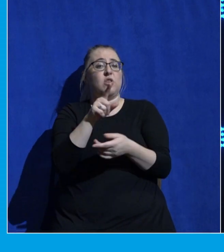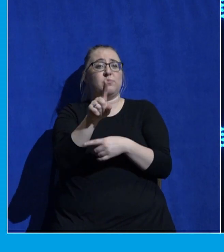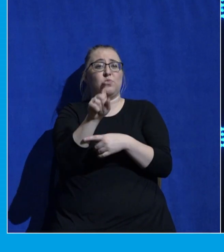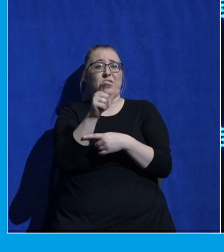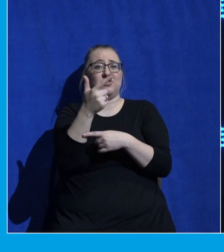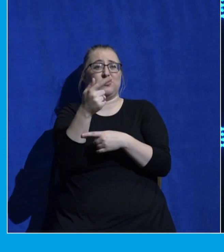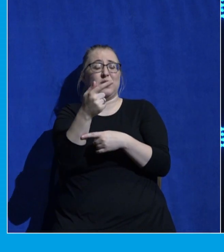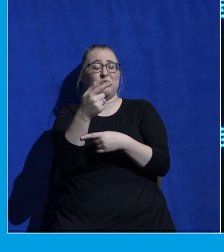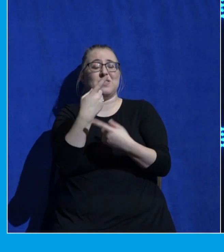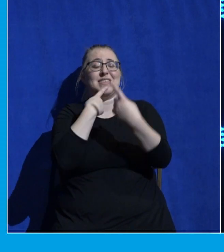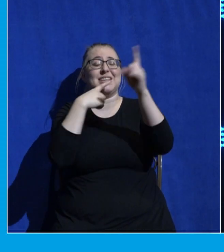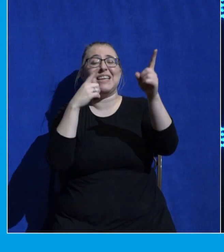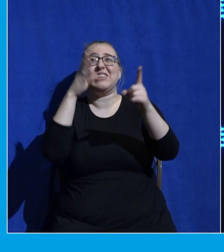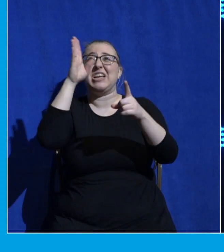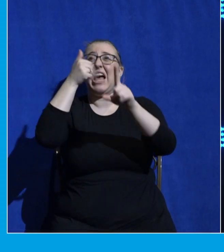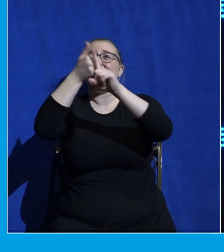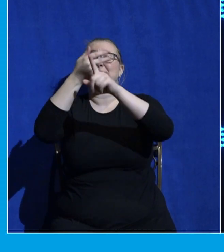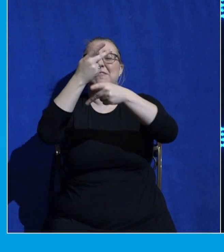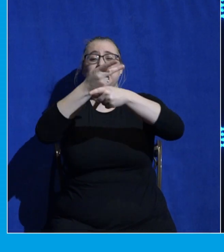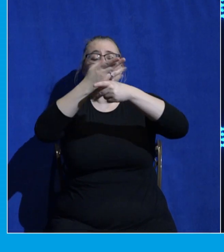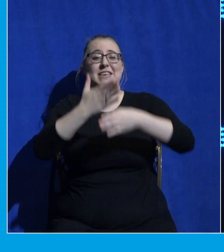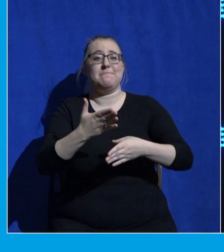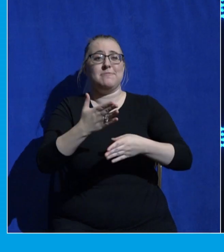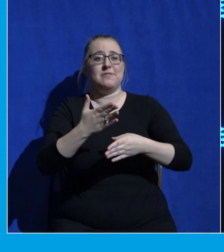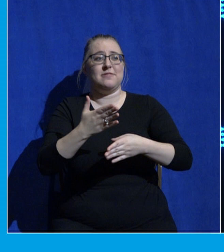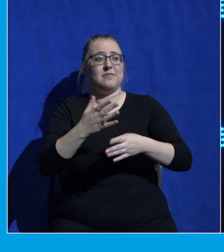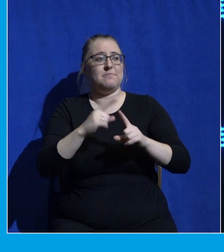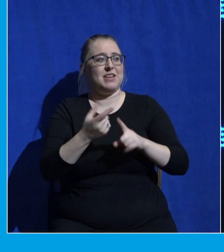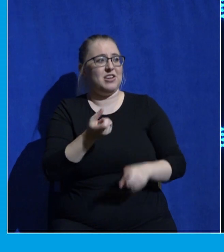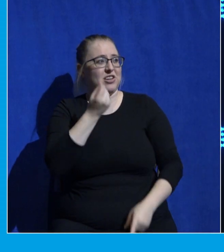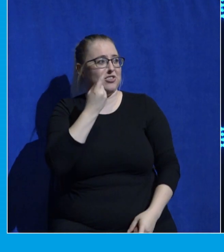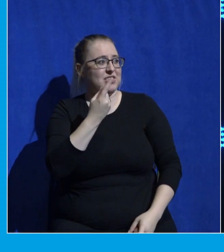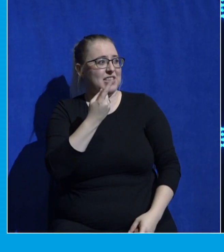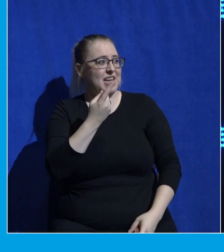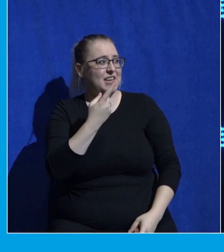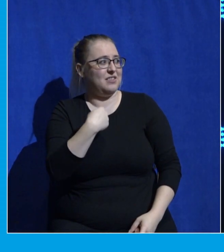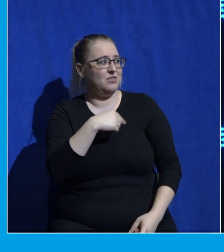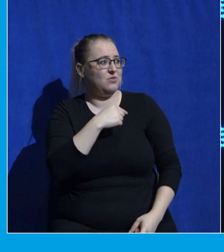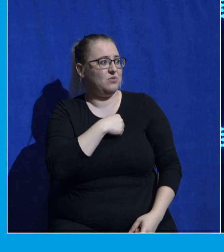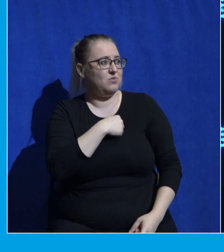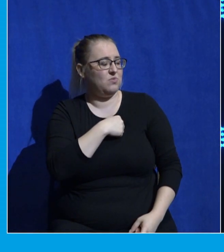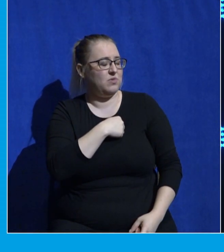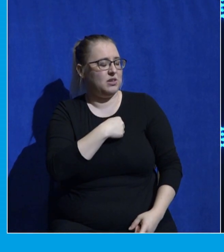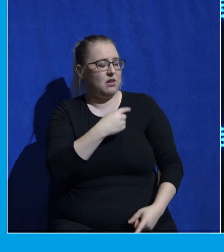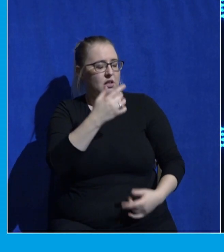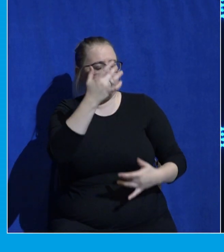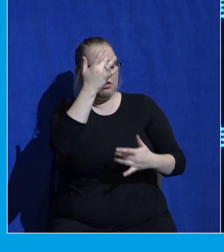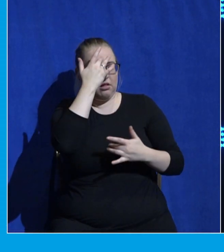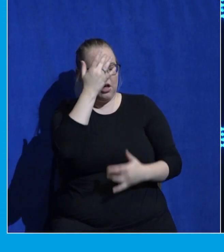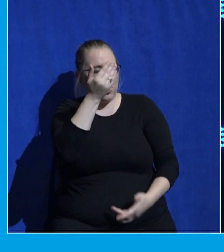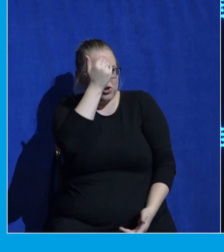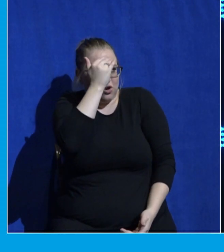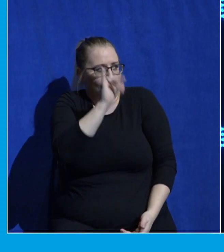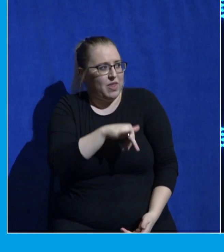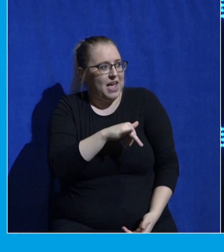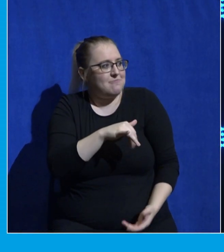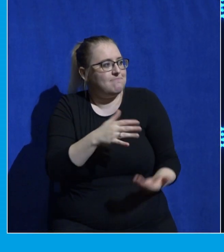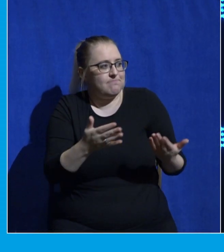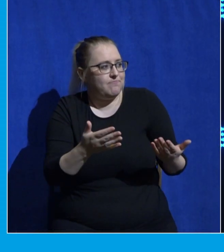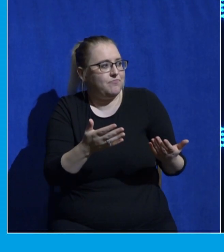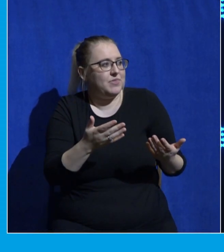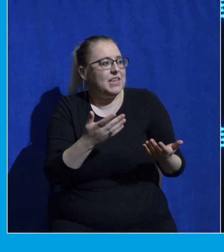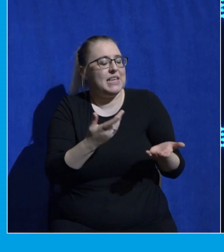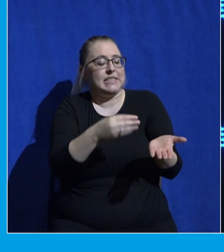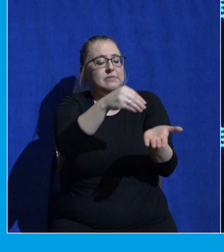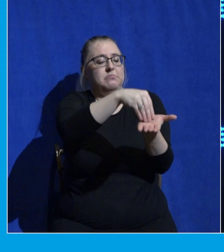a keeper, but yet for too many of us, Psalm 121 is simply a song in a book. It's simply a declaration on a